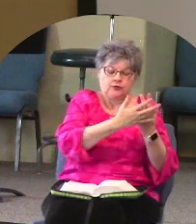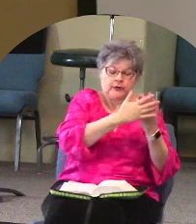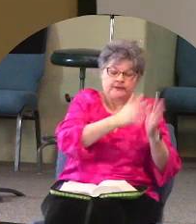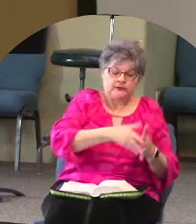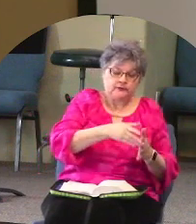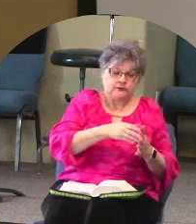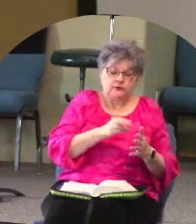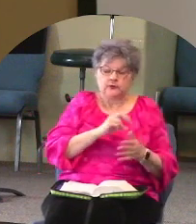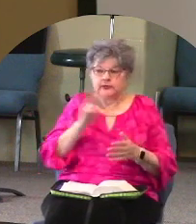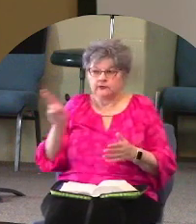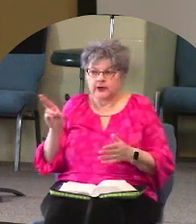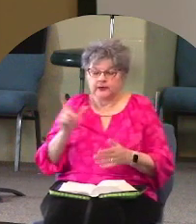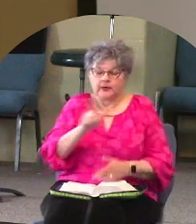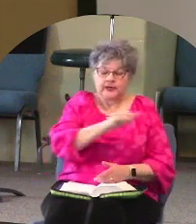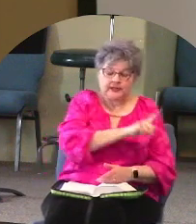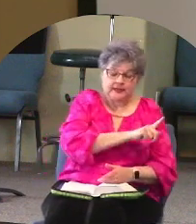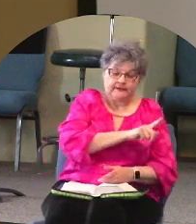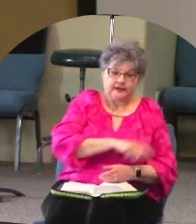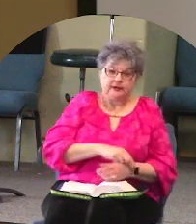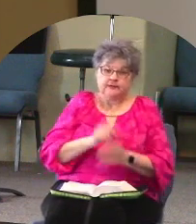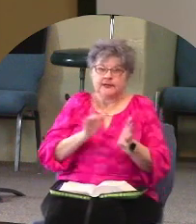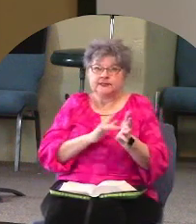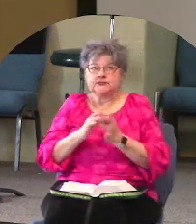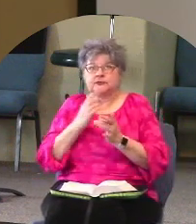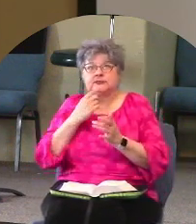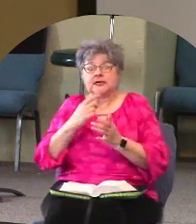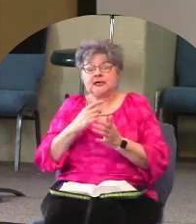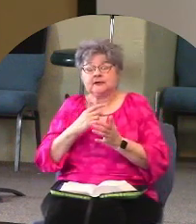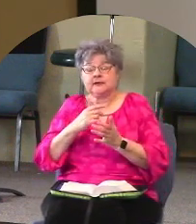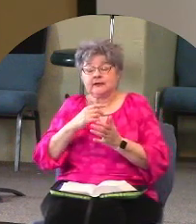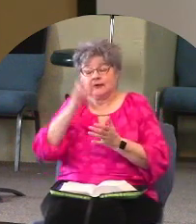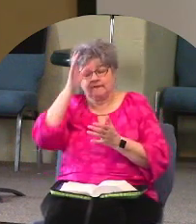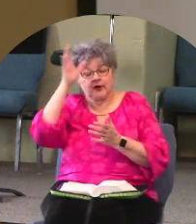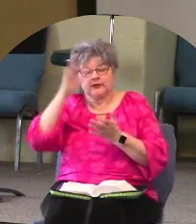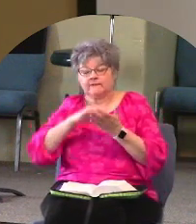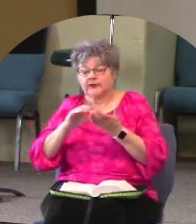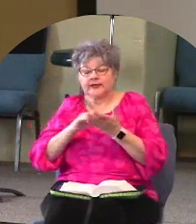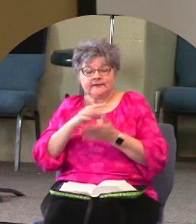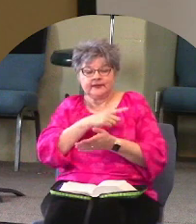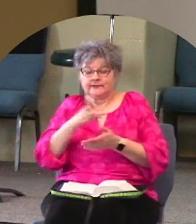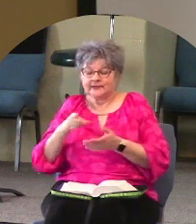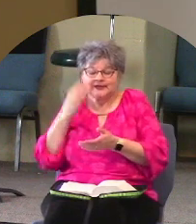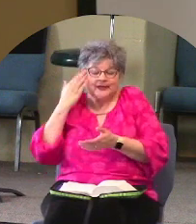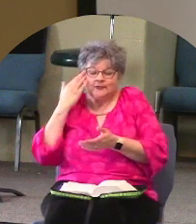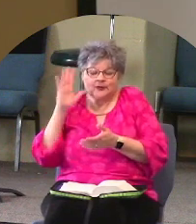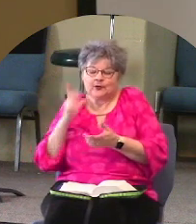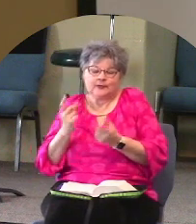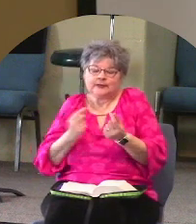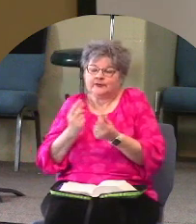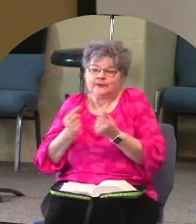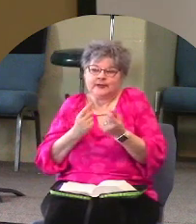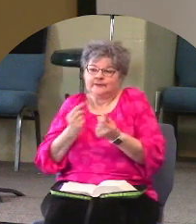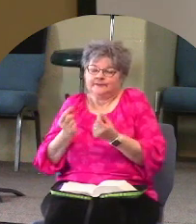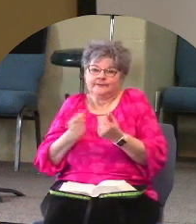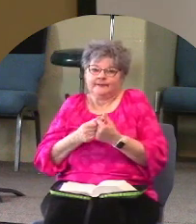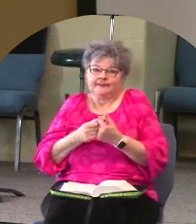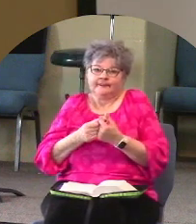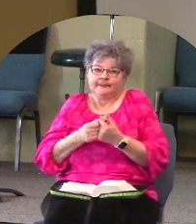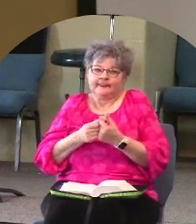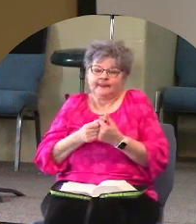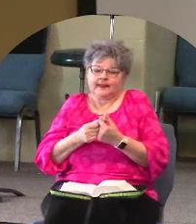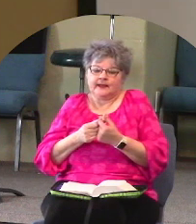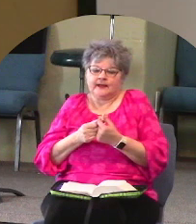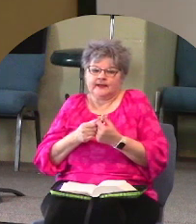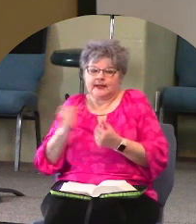left. But Jesus was saying, Father, forgive them, for they do not know what they're doing. And they